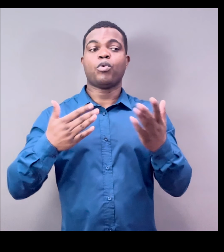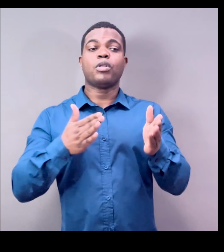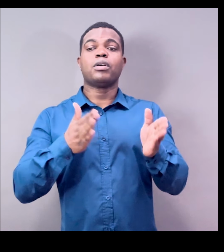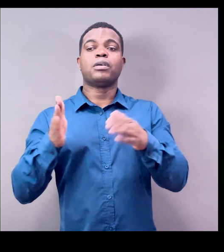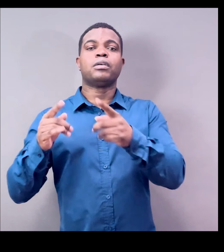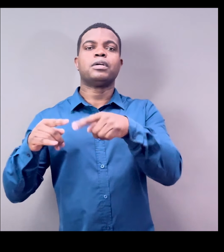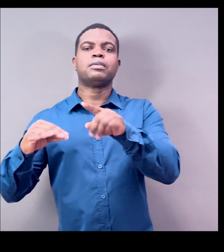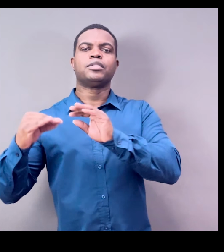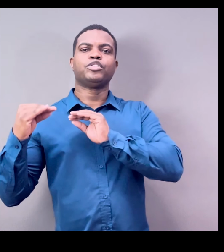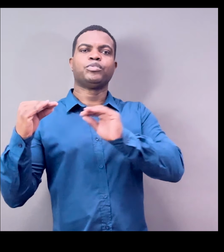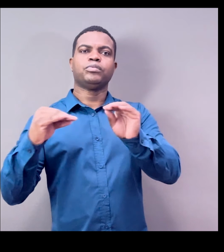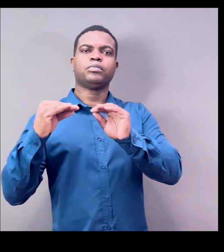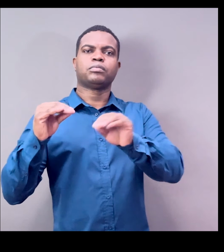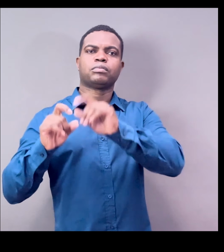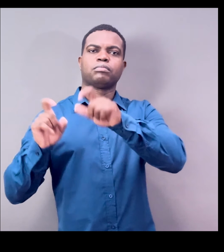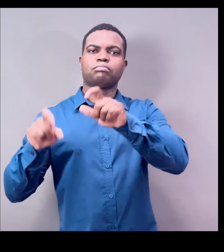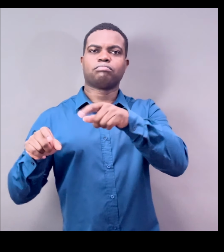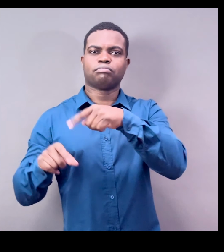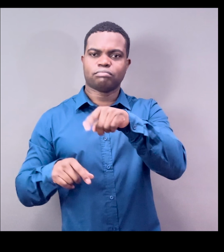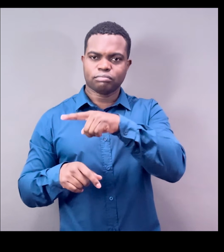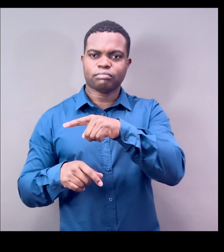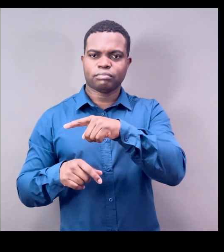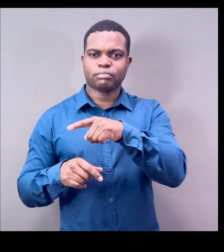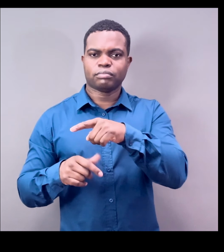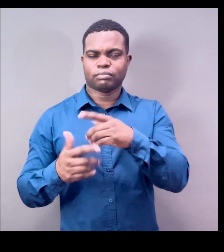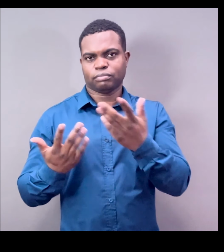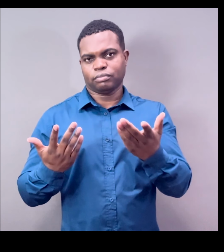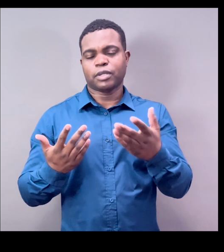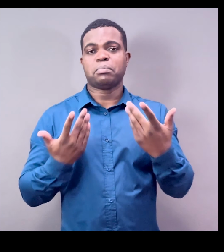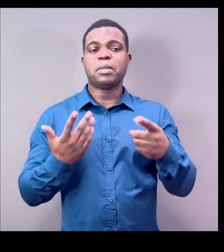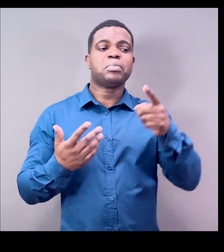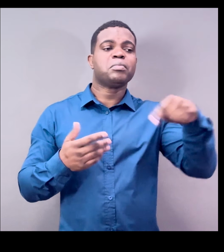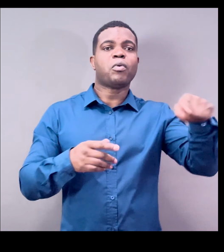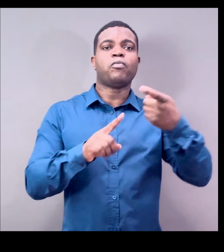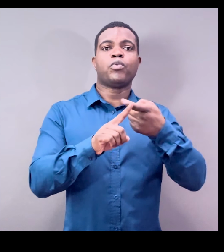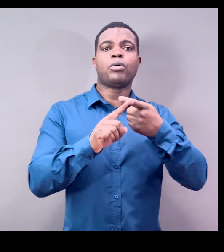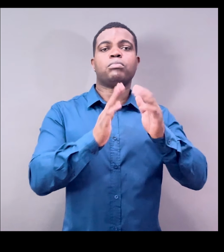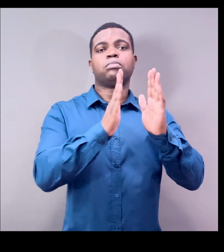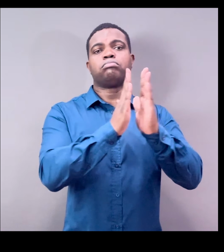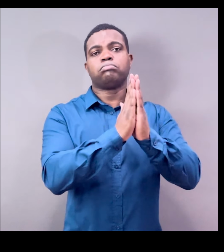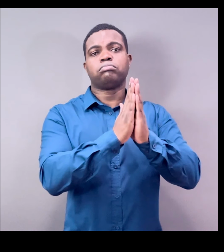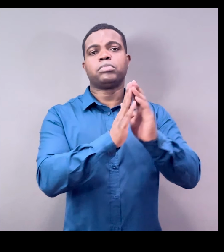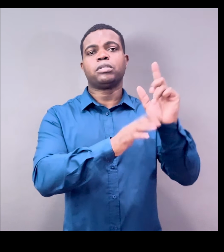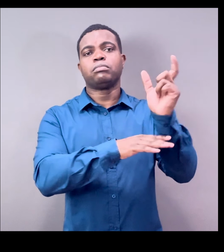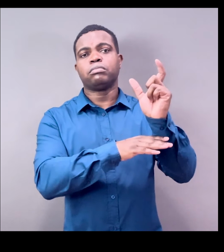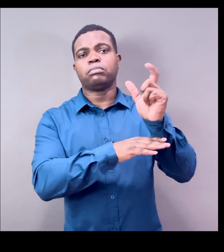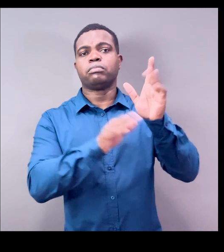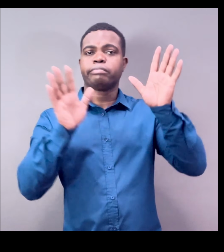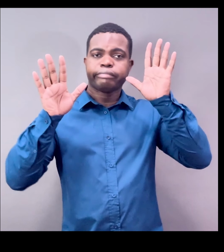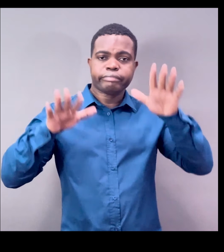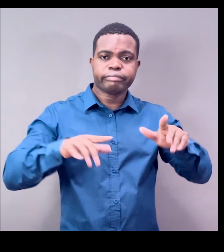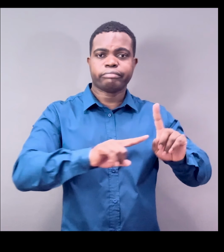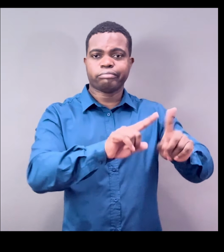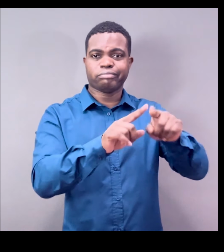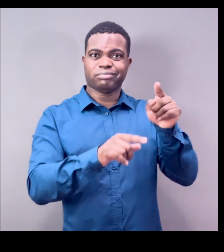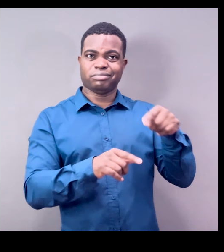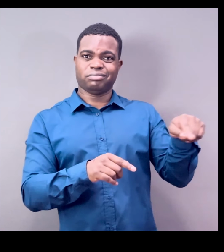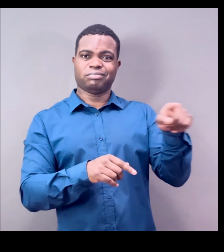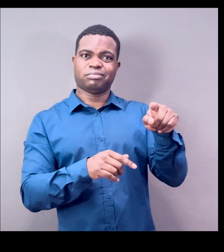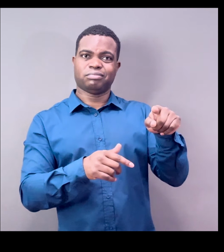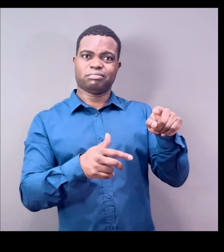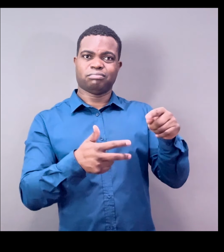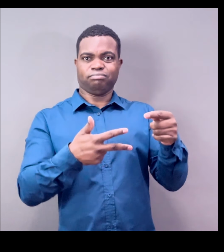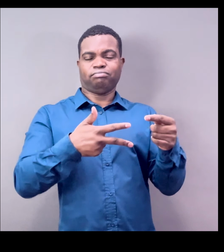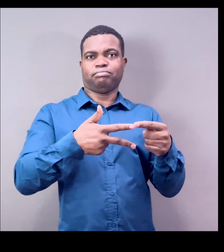teachers, they have people that are maybe religion leaders.